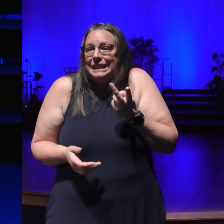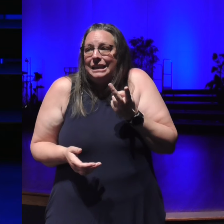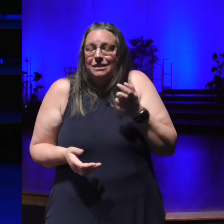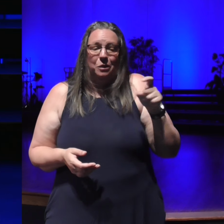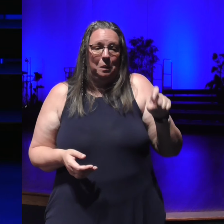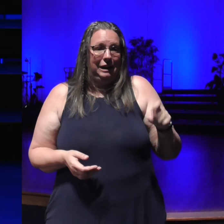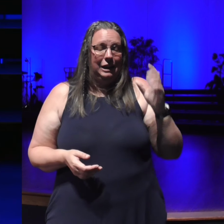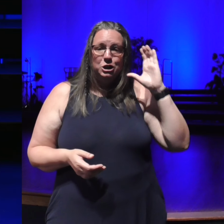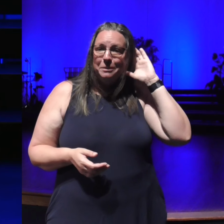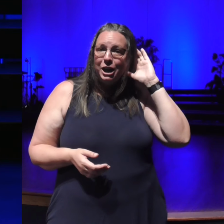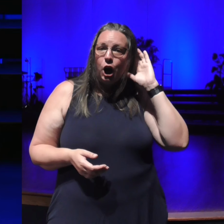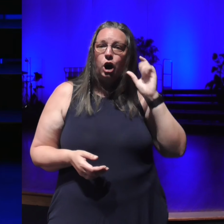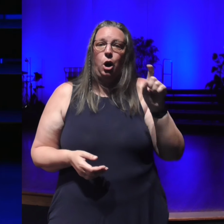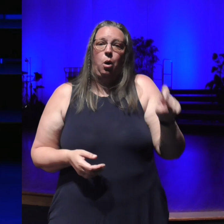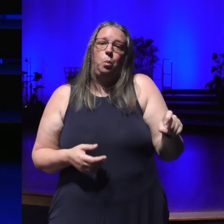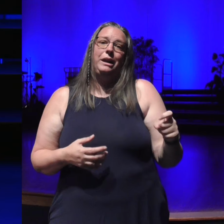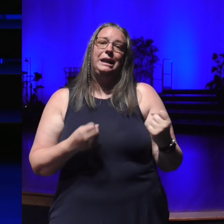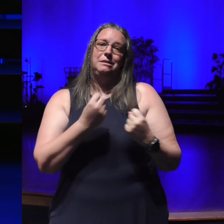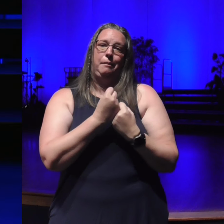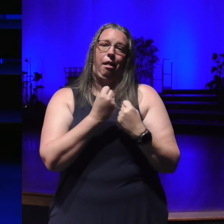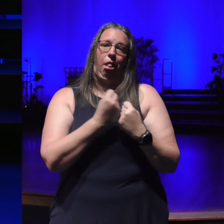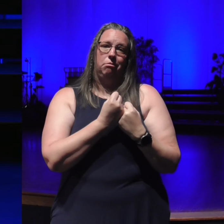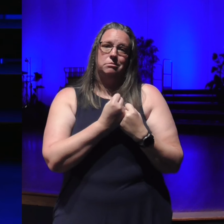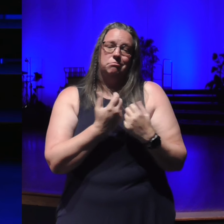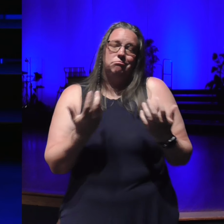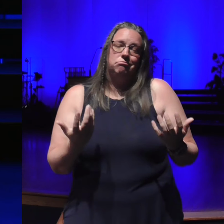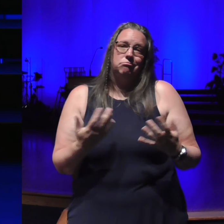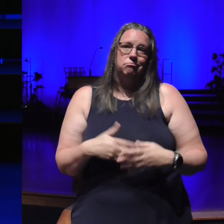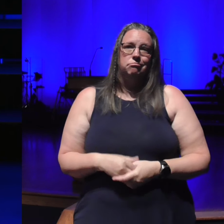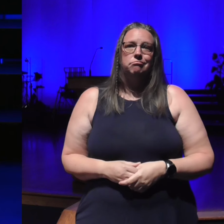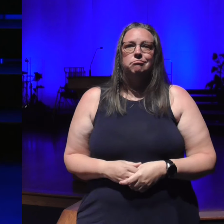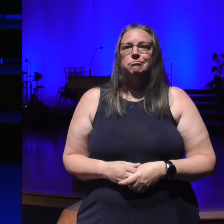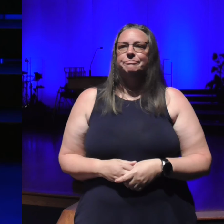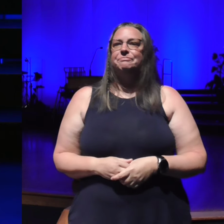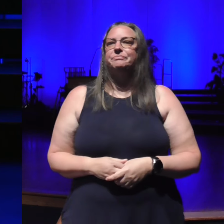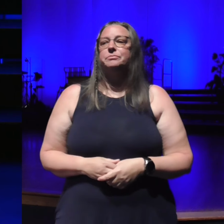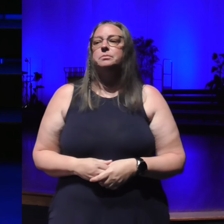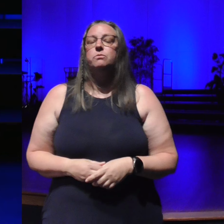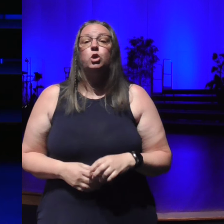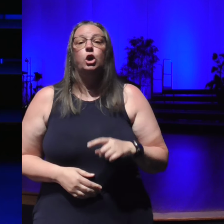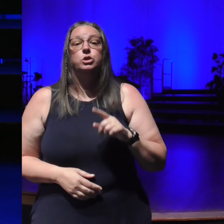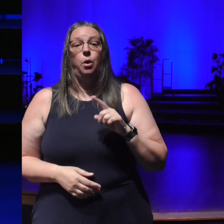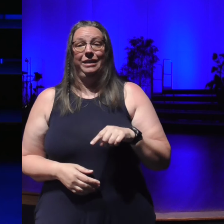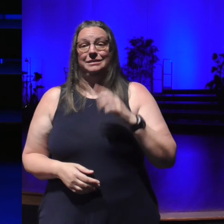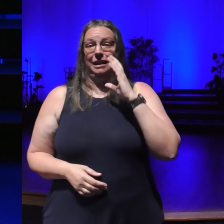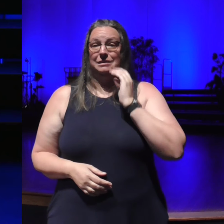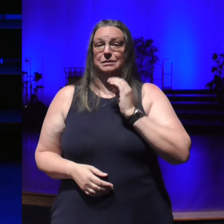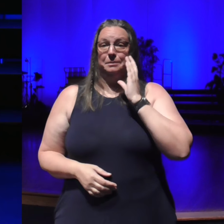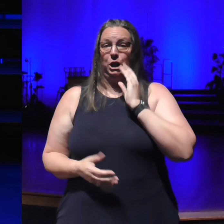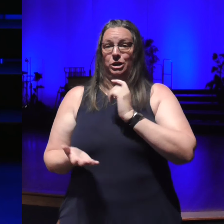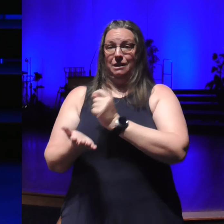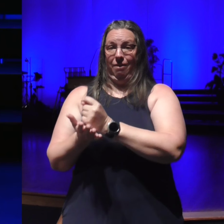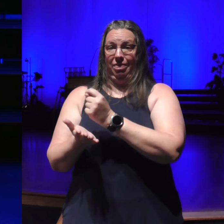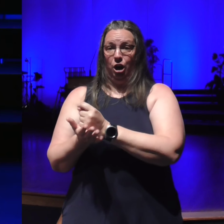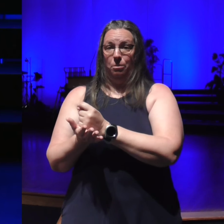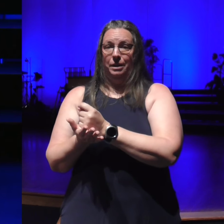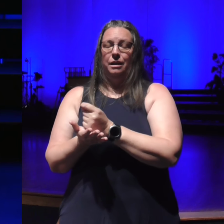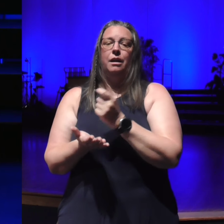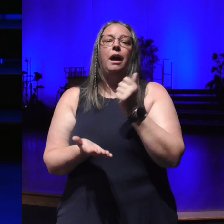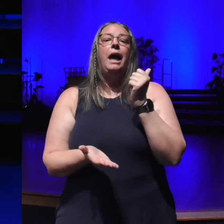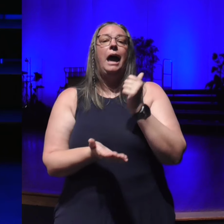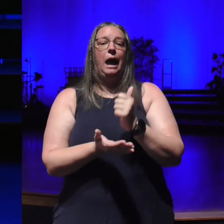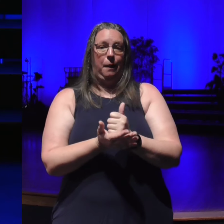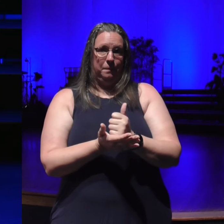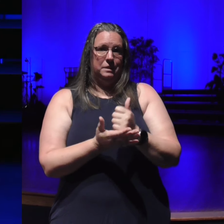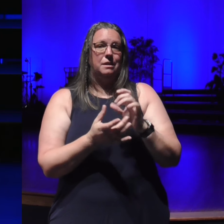to be heard, just to be held. And this experience helped me to release control. Because you notice that thing